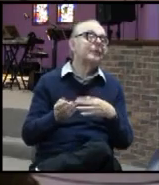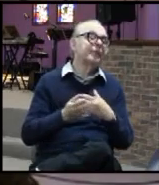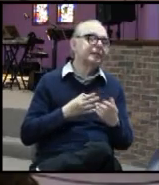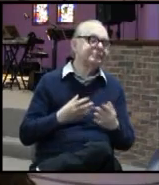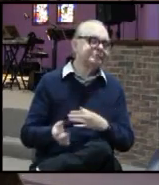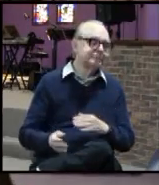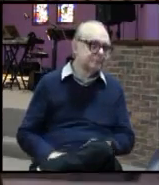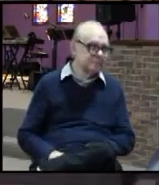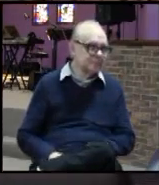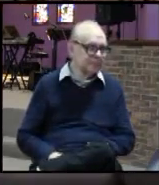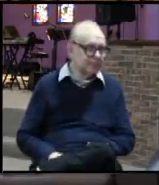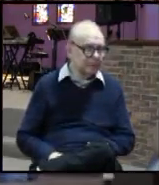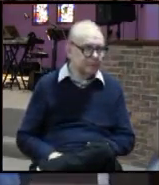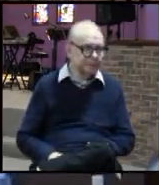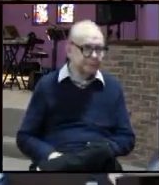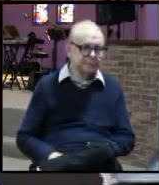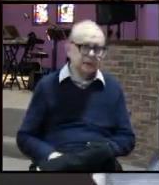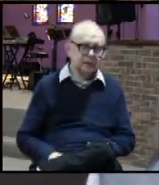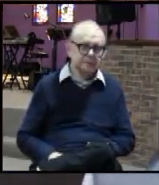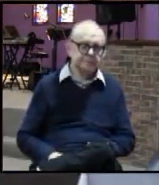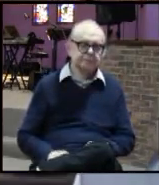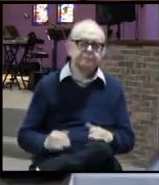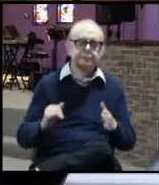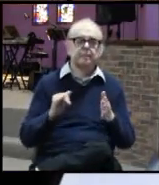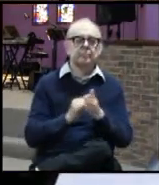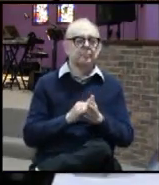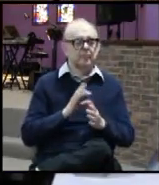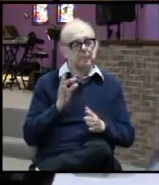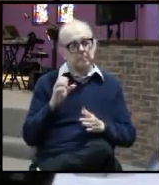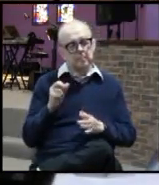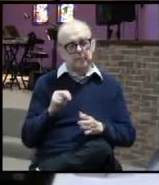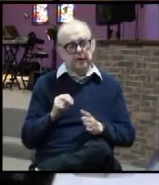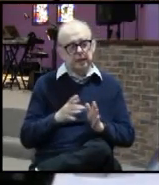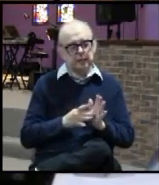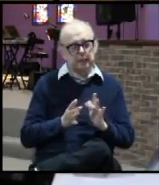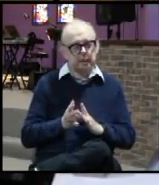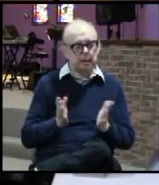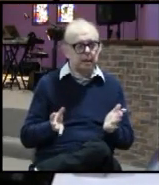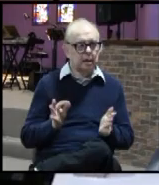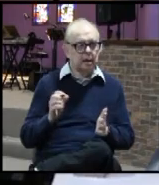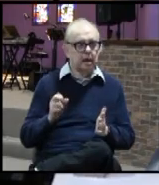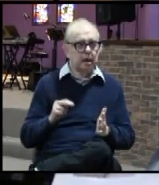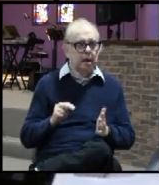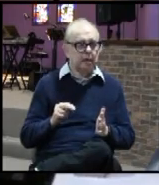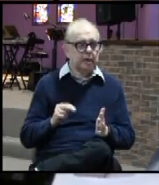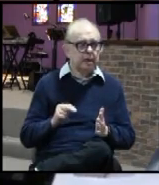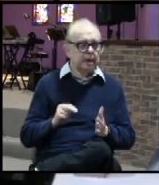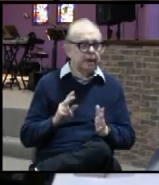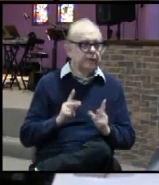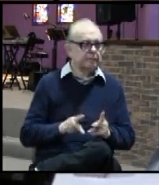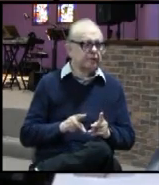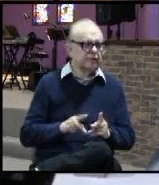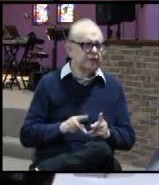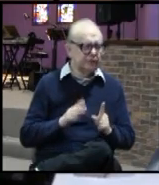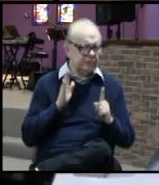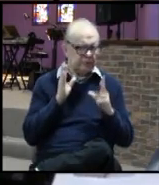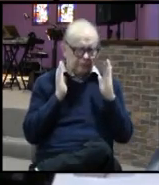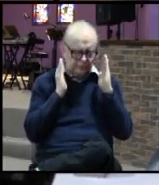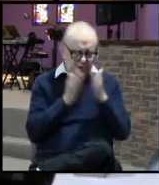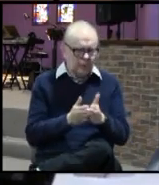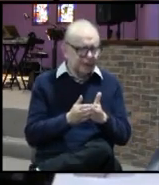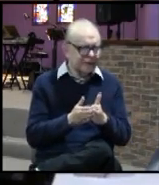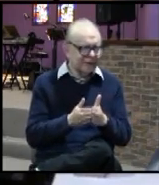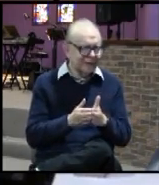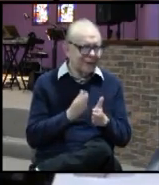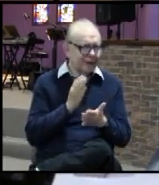You know, it's are you a fan of Jesus? You know what a fan is? A fan is a fanatic. Amen.